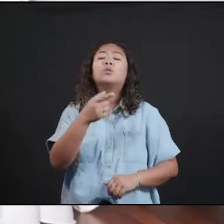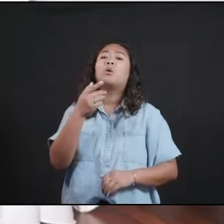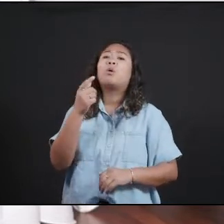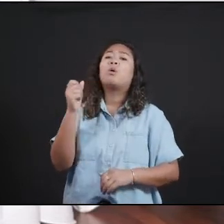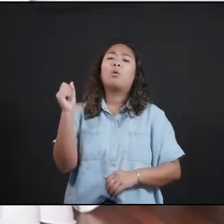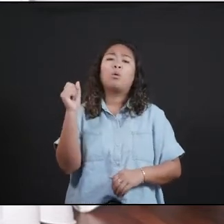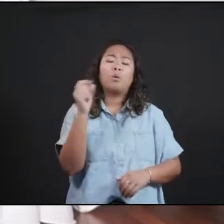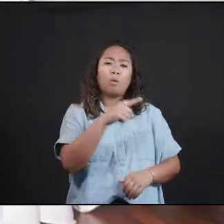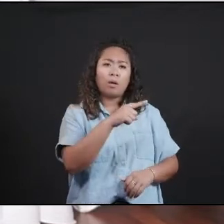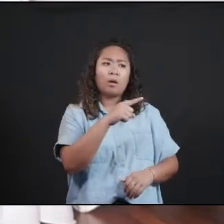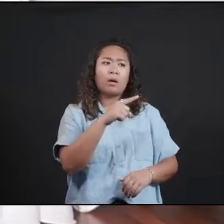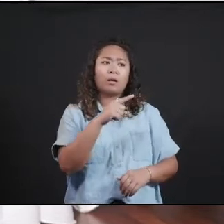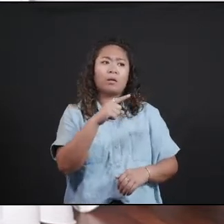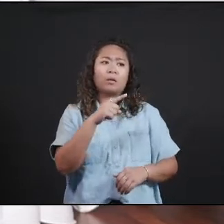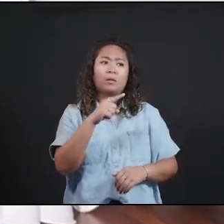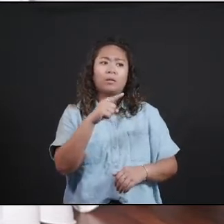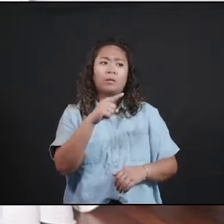Other questions?